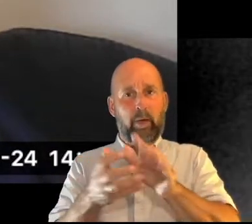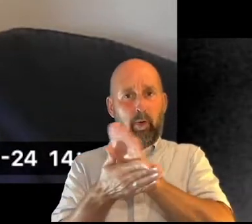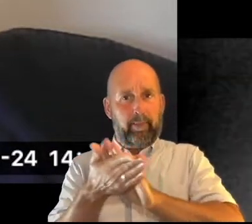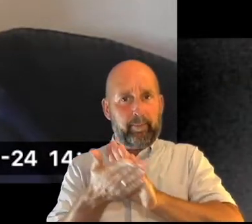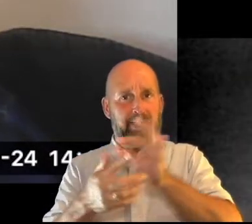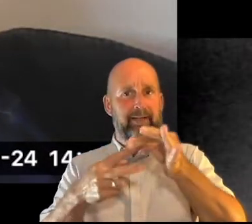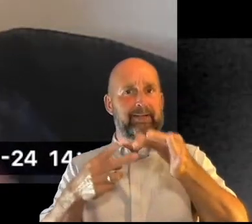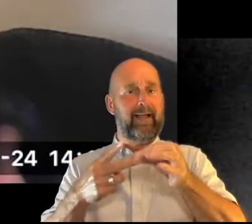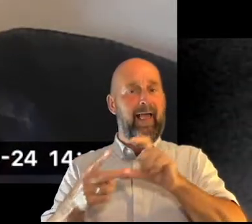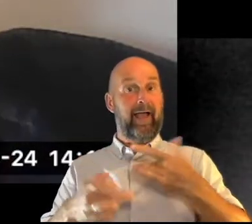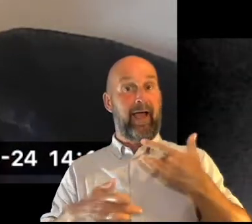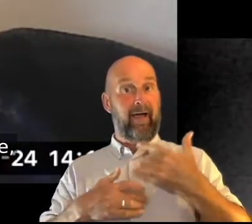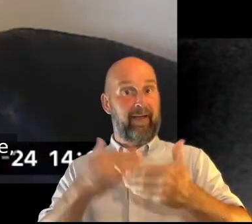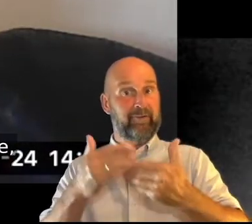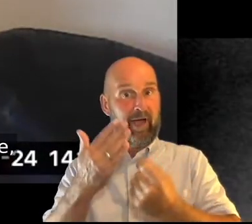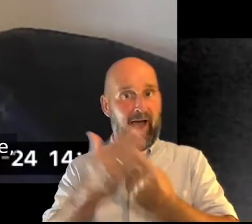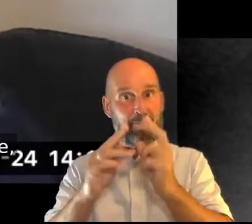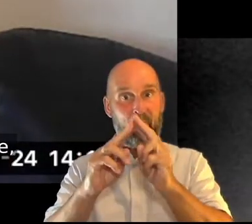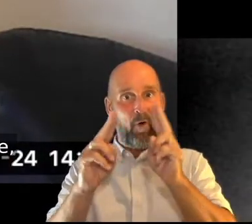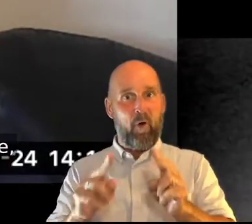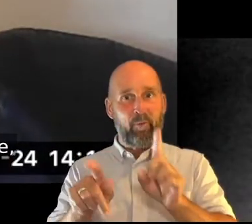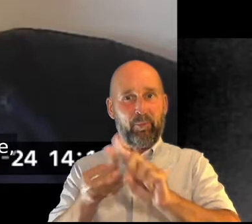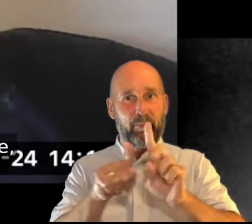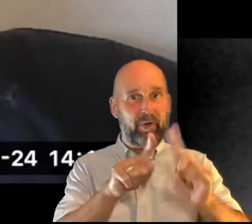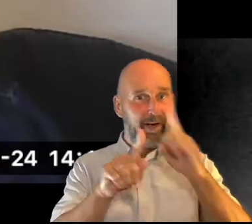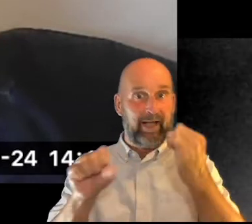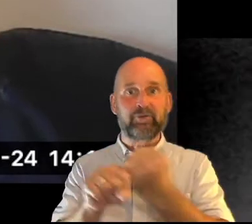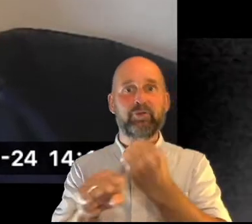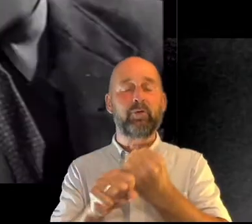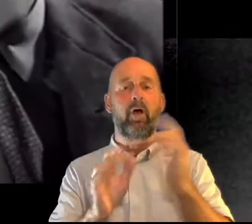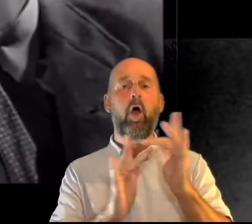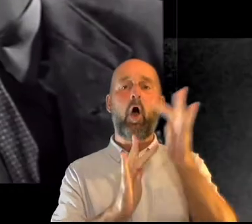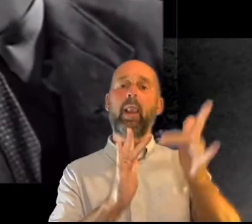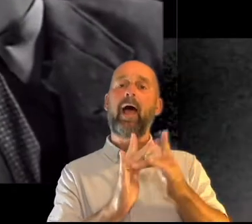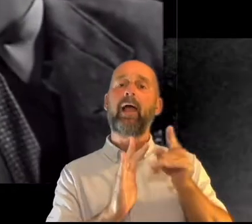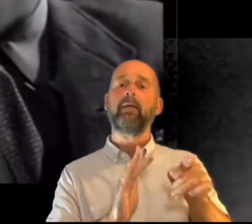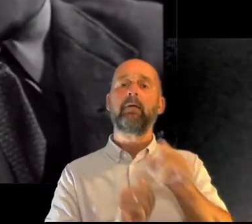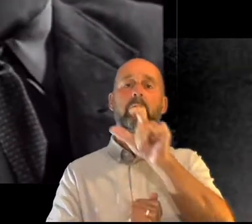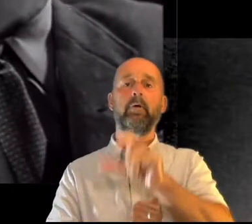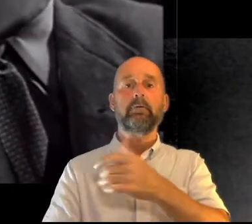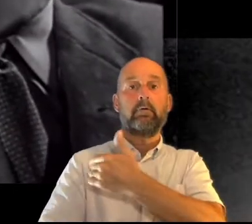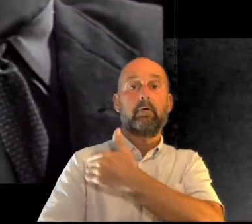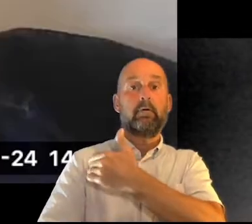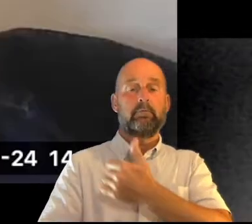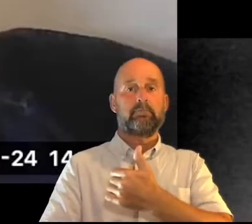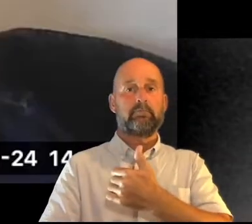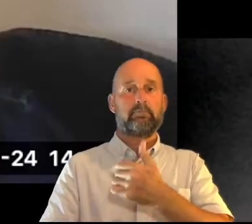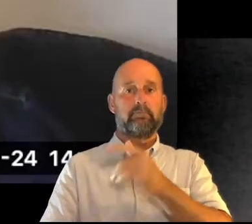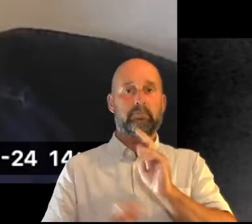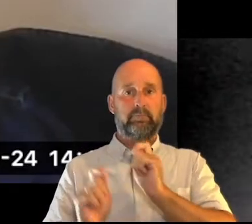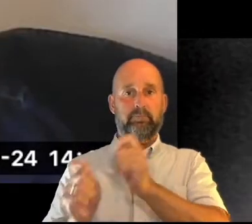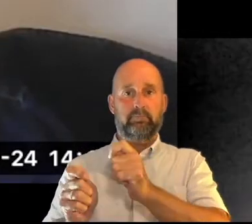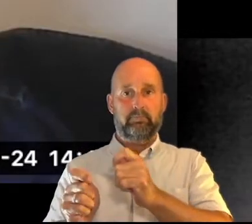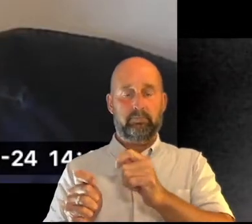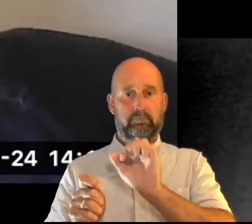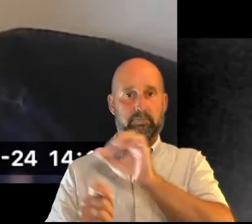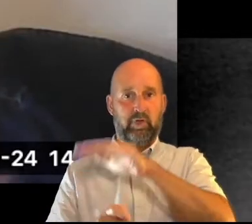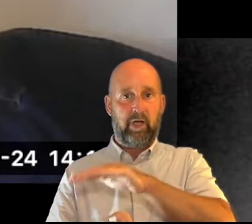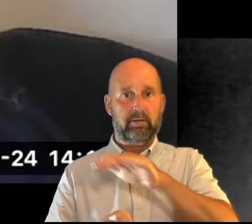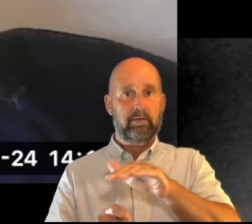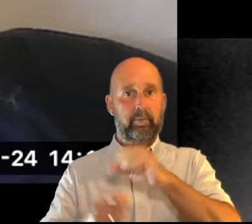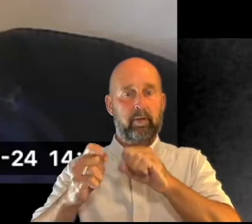was and this little adventure we could have at home and all the things we could do at home. Put that online, and somebody else asked for one for their child. So it